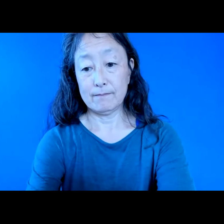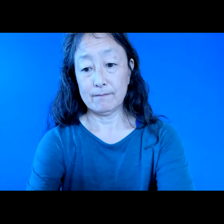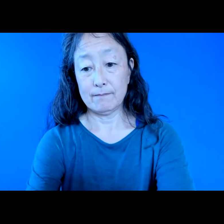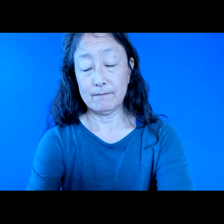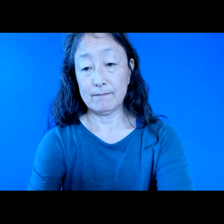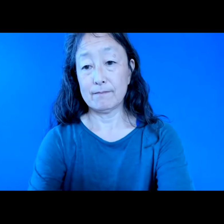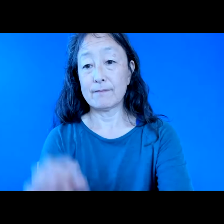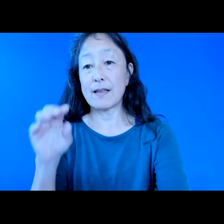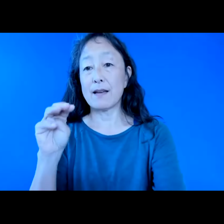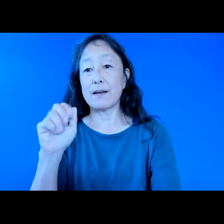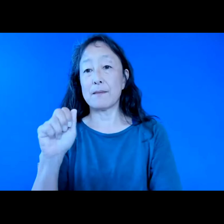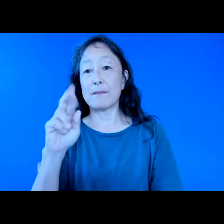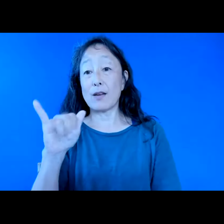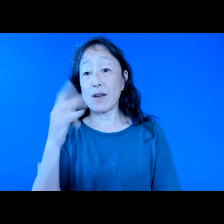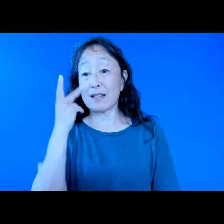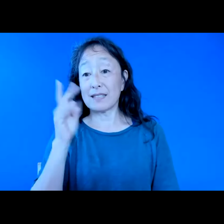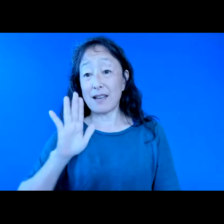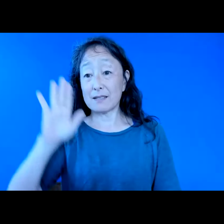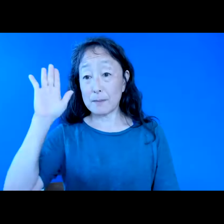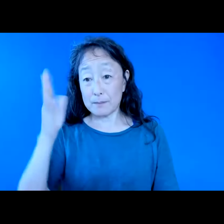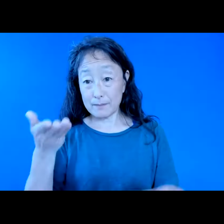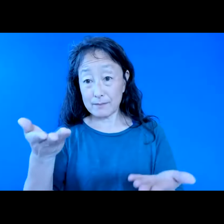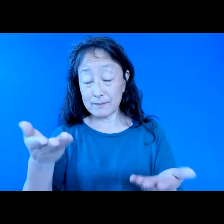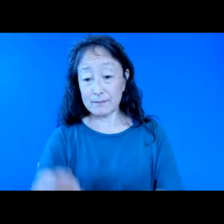Mary, I see your hands up. Go for it.